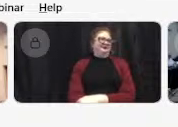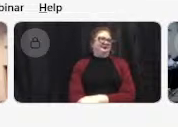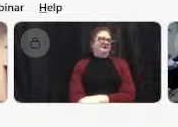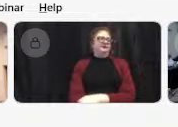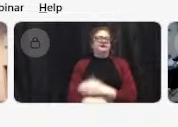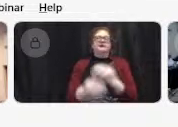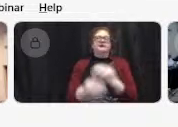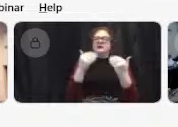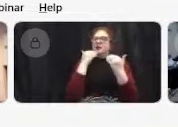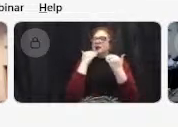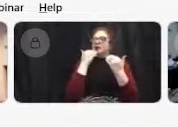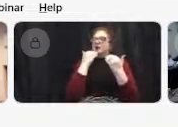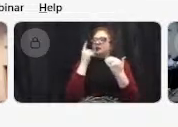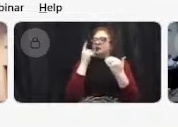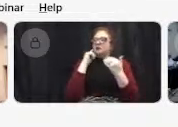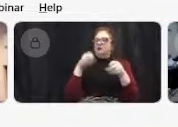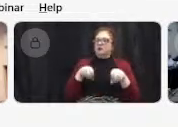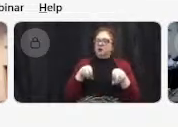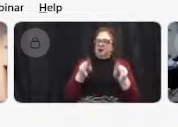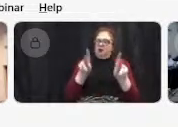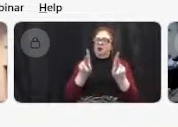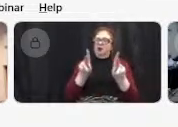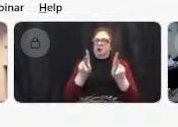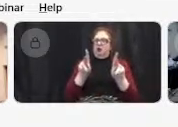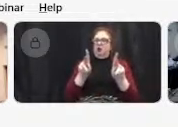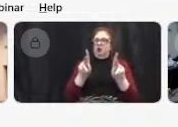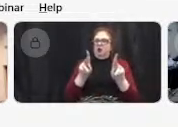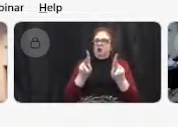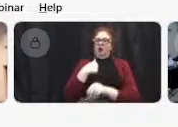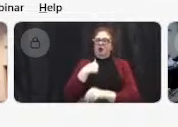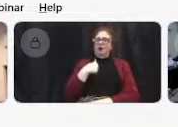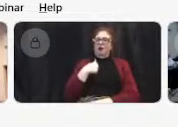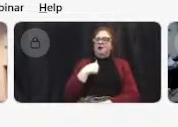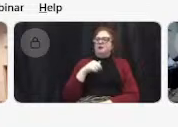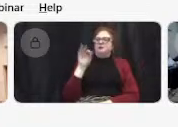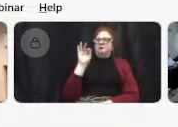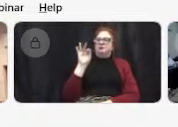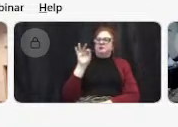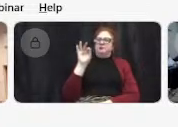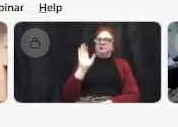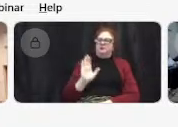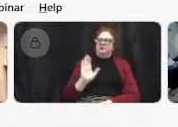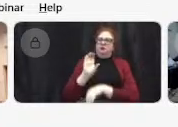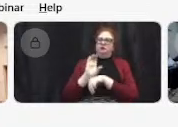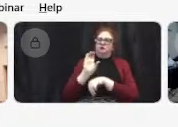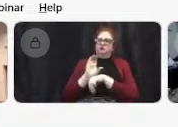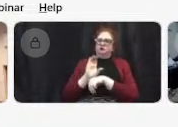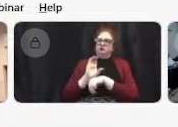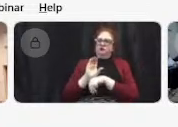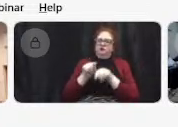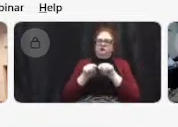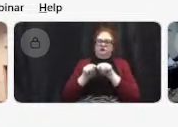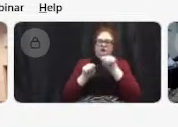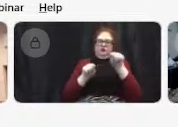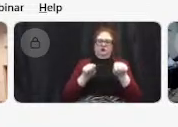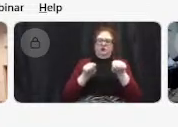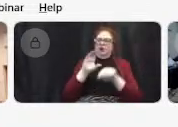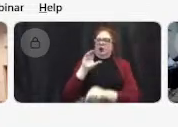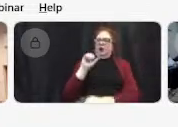Thank you for the opportunity. I pastor the church just across Gamble Road